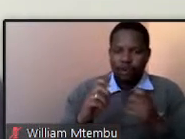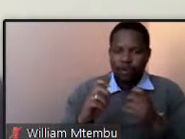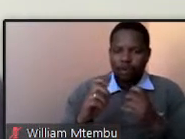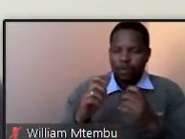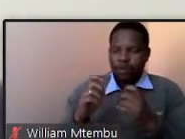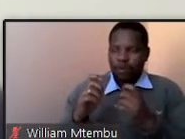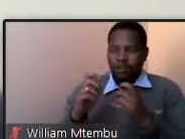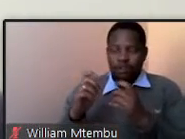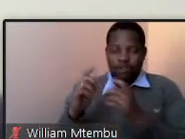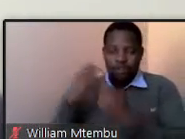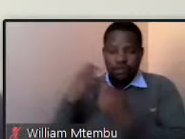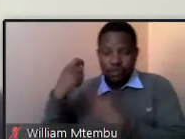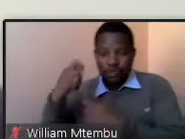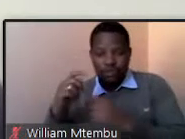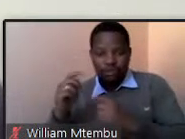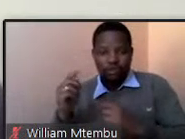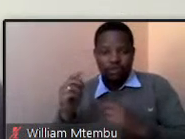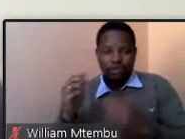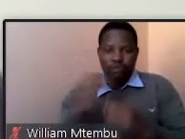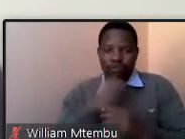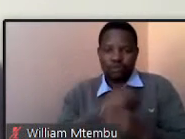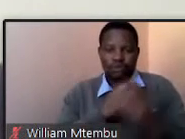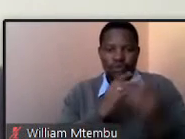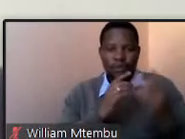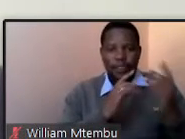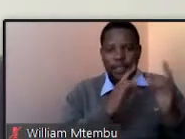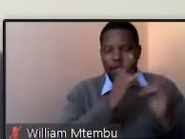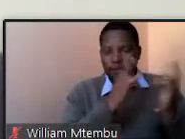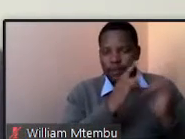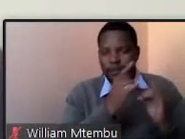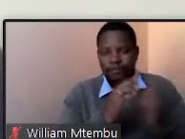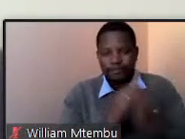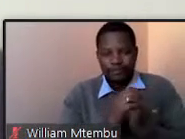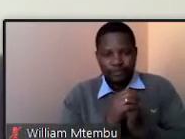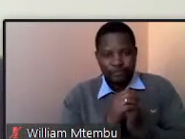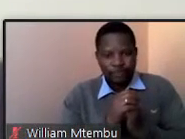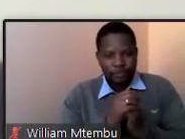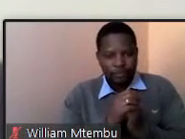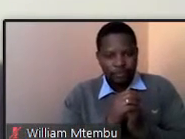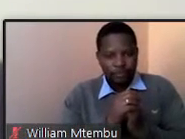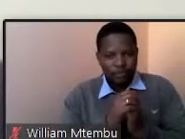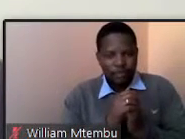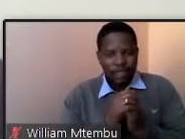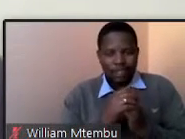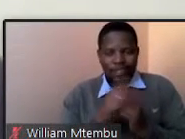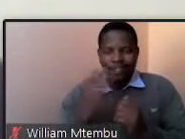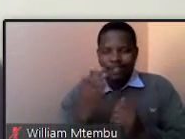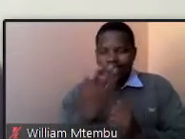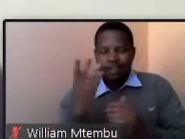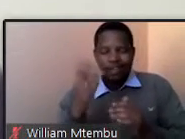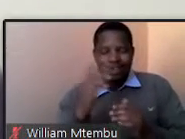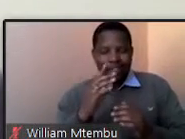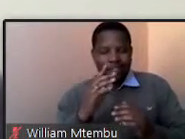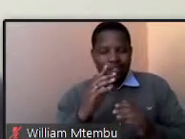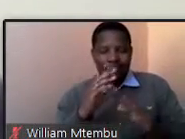urban, and they've also tapped into the urban lifestyle in terms of